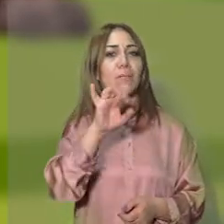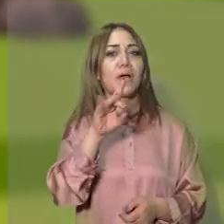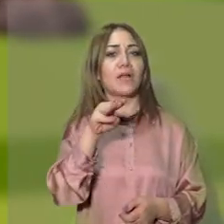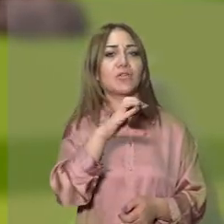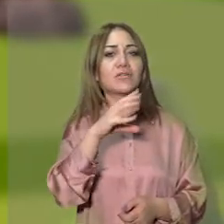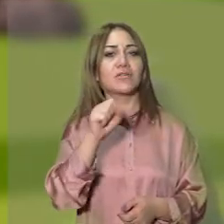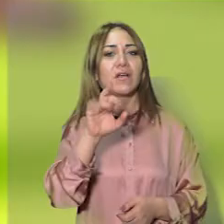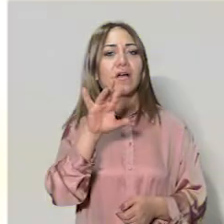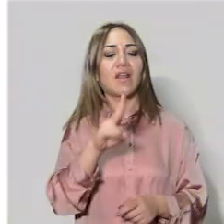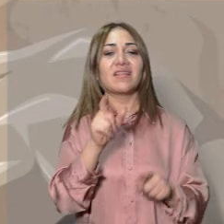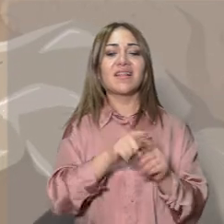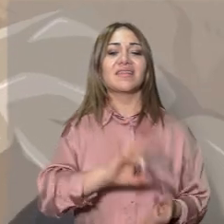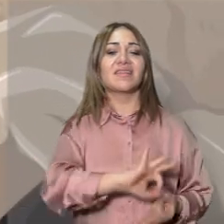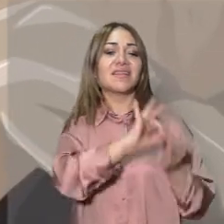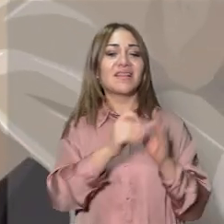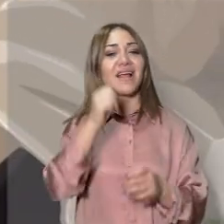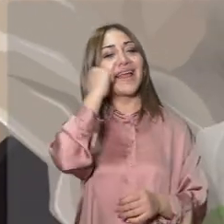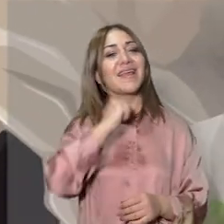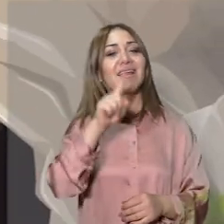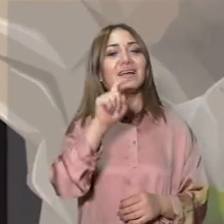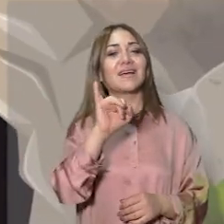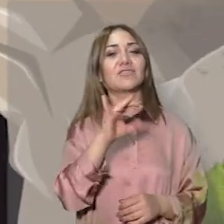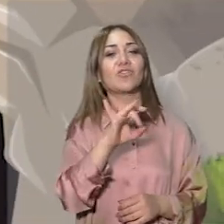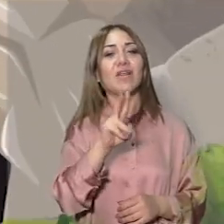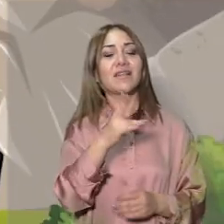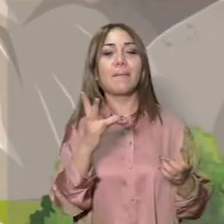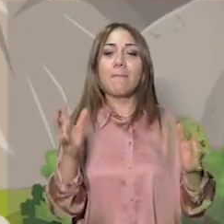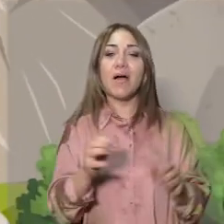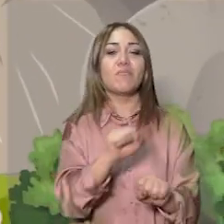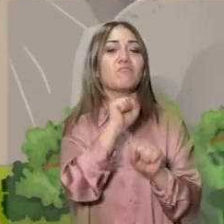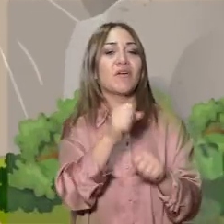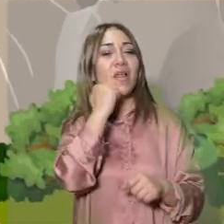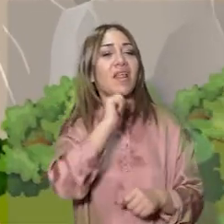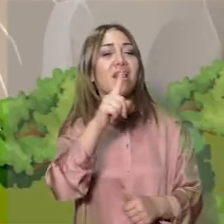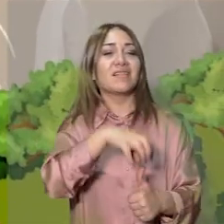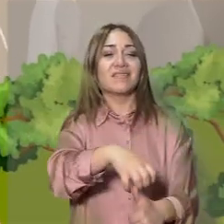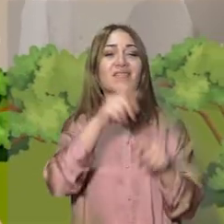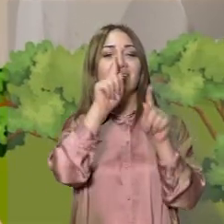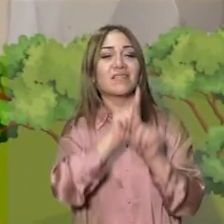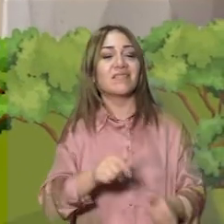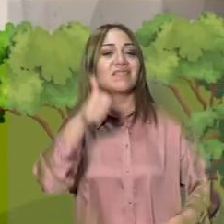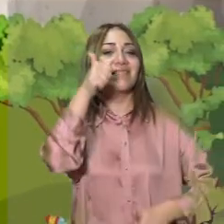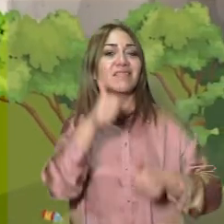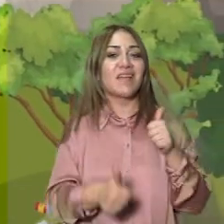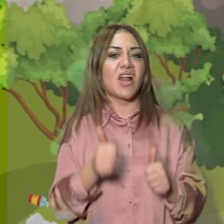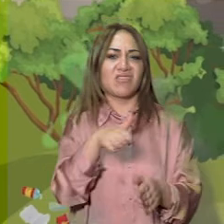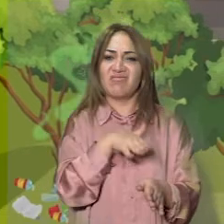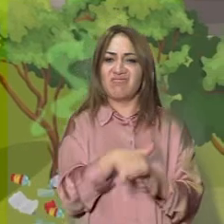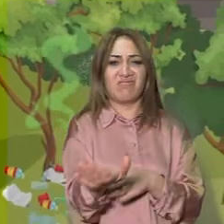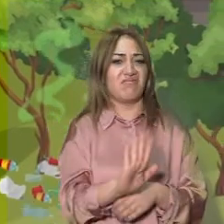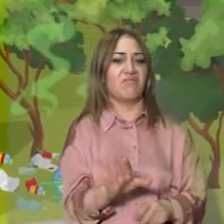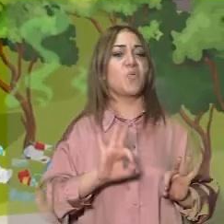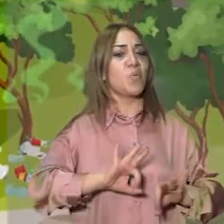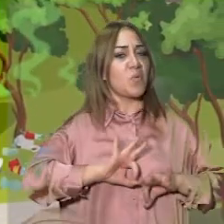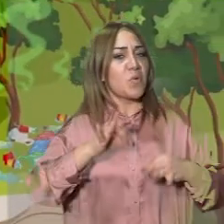Marty Rosarian's exhortation that old Kndzoresk must be preserved and protected as the largest museum of antiquities is not